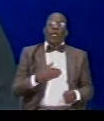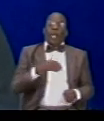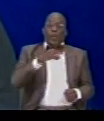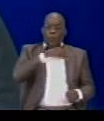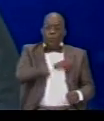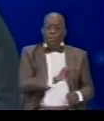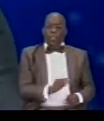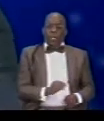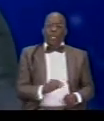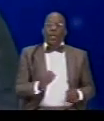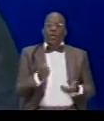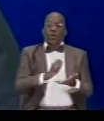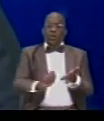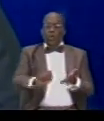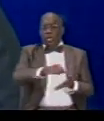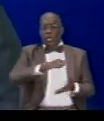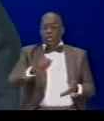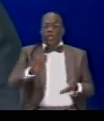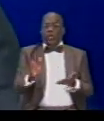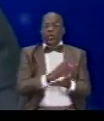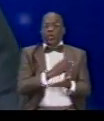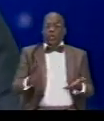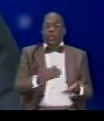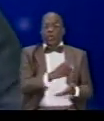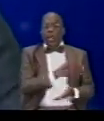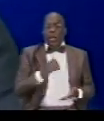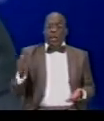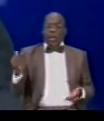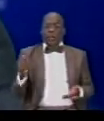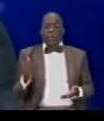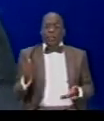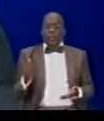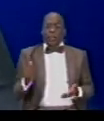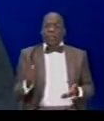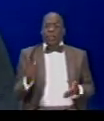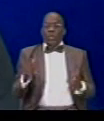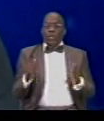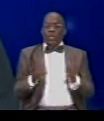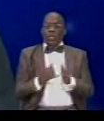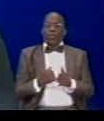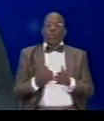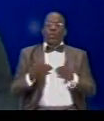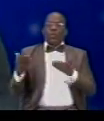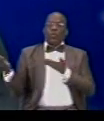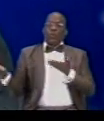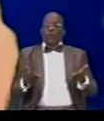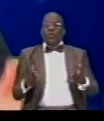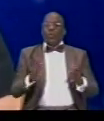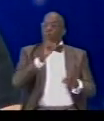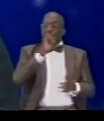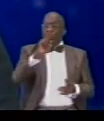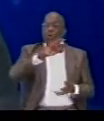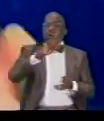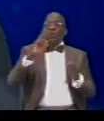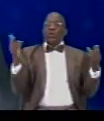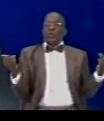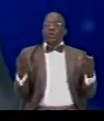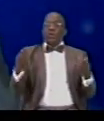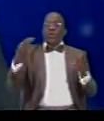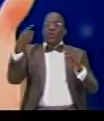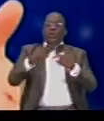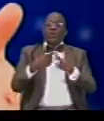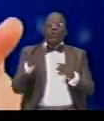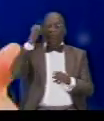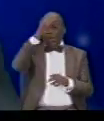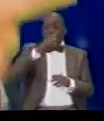touched numerous lives all across the world and ushered in a wave of true revival from Australia to Africa, from